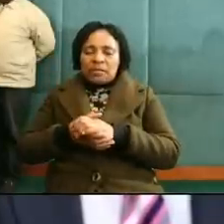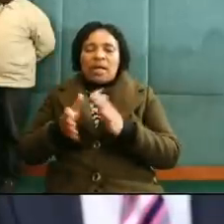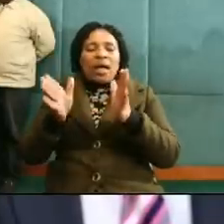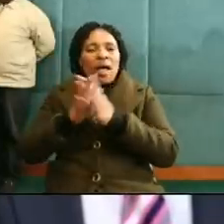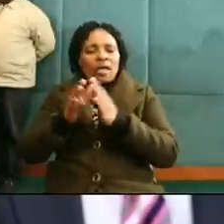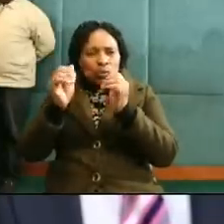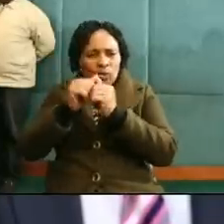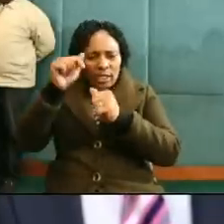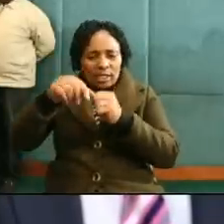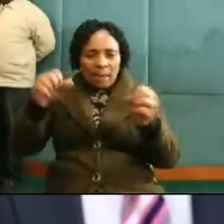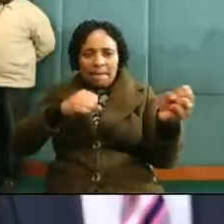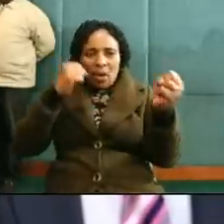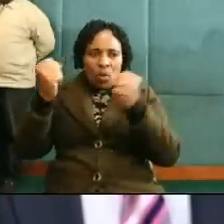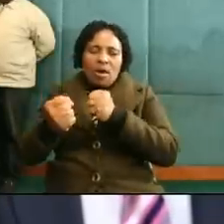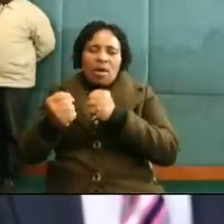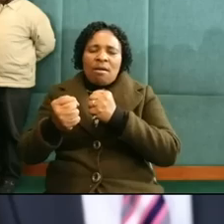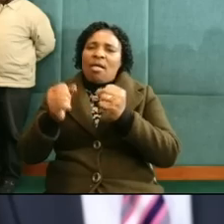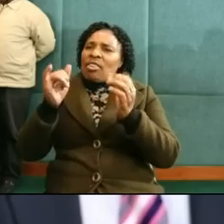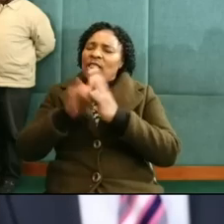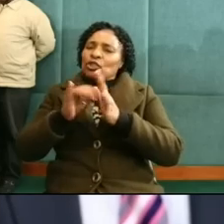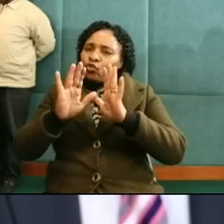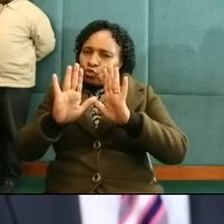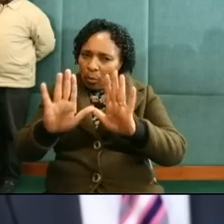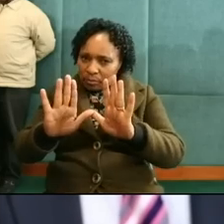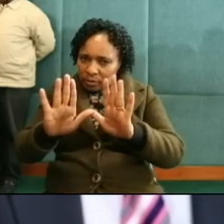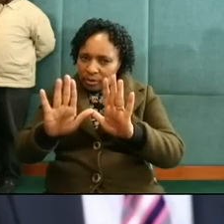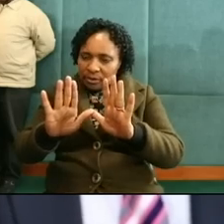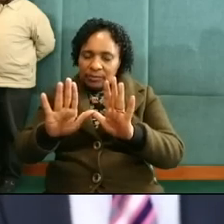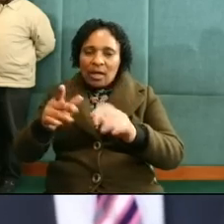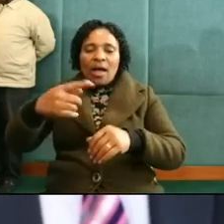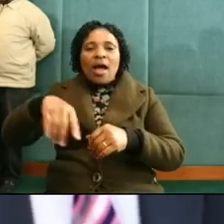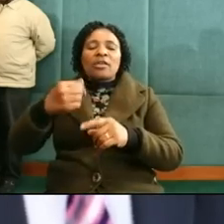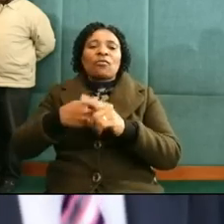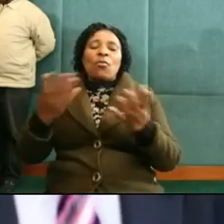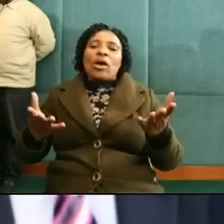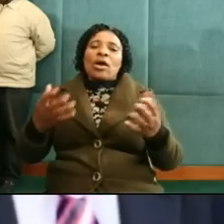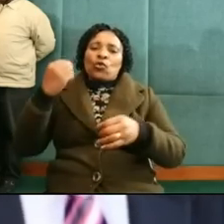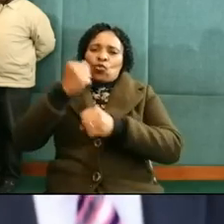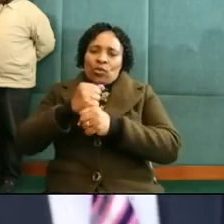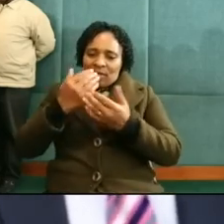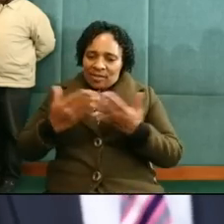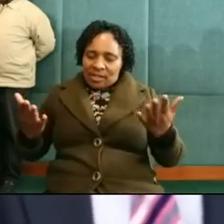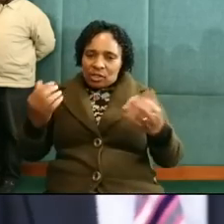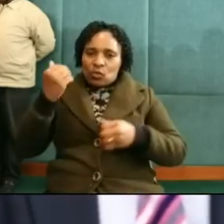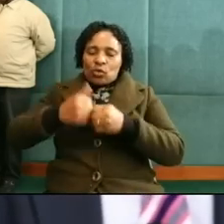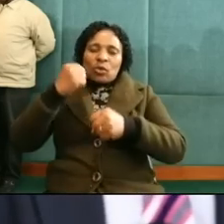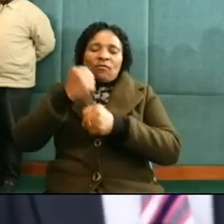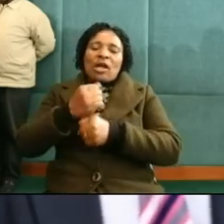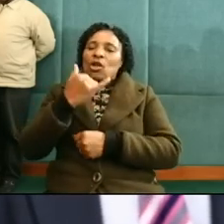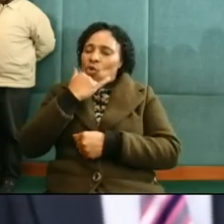and with this power that stops us from doing the things we have done